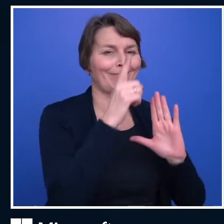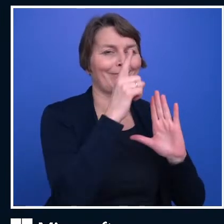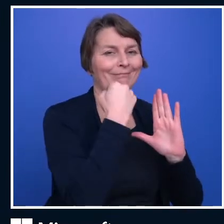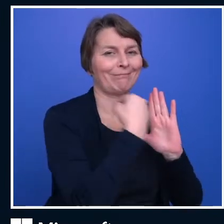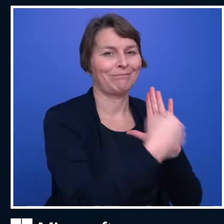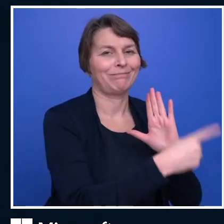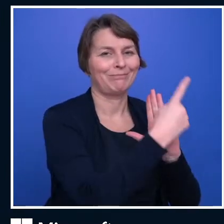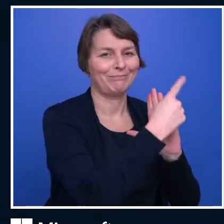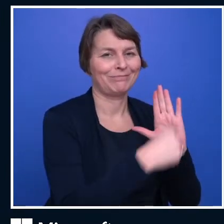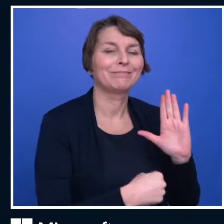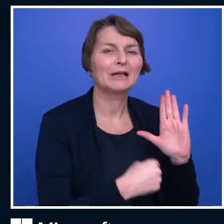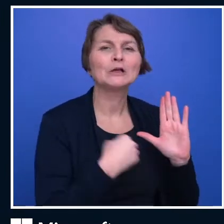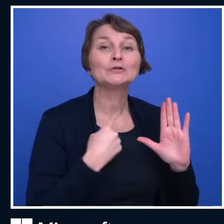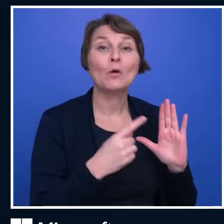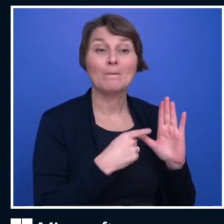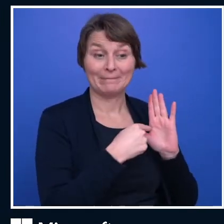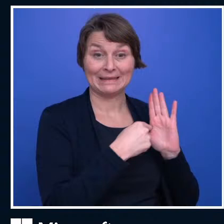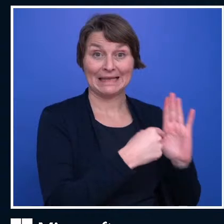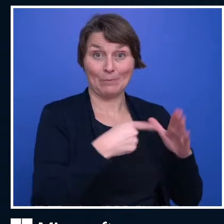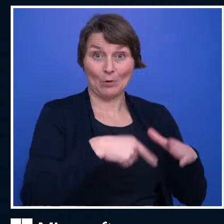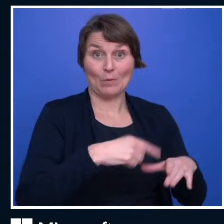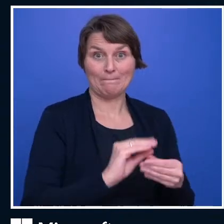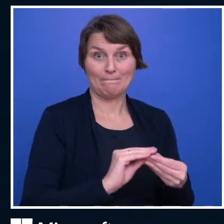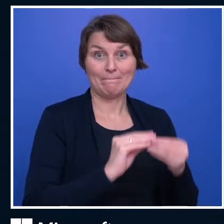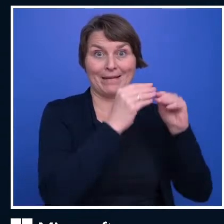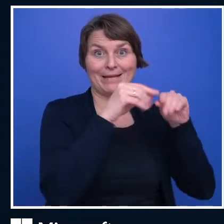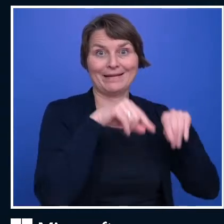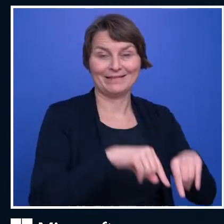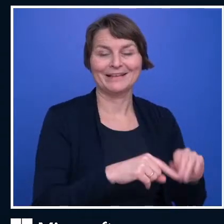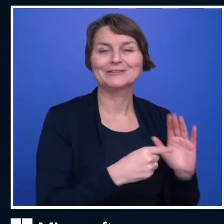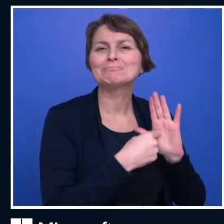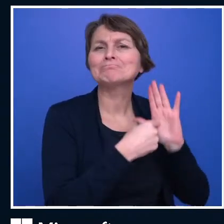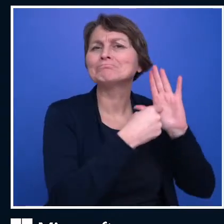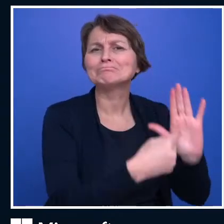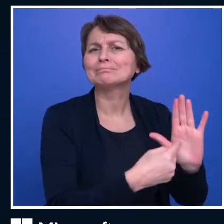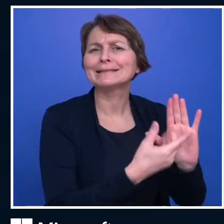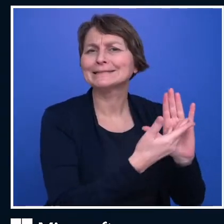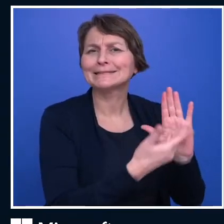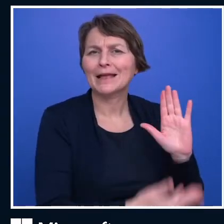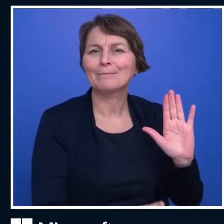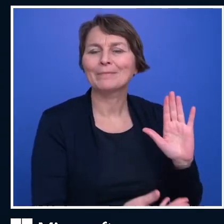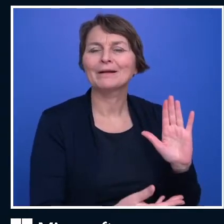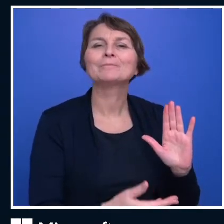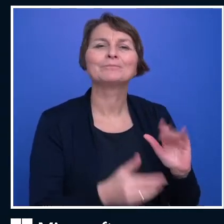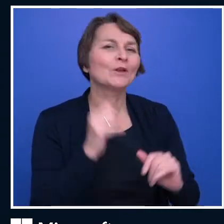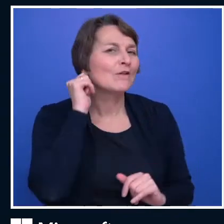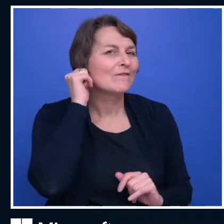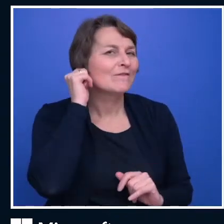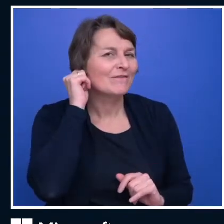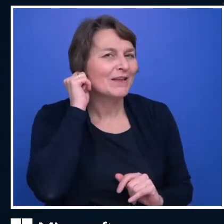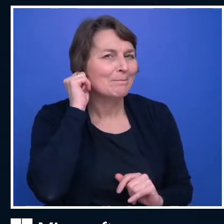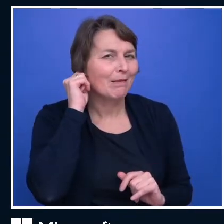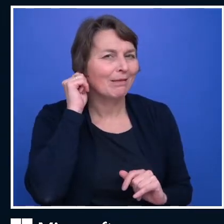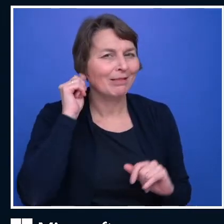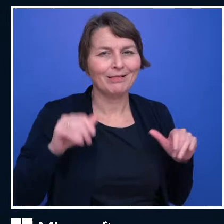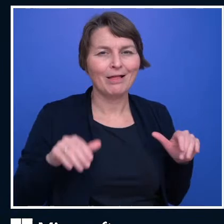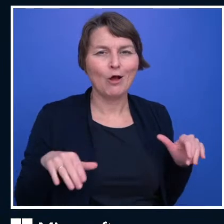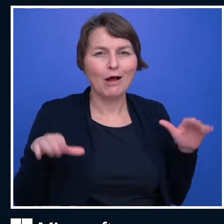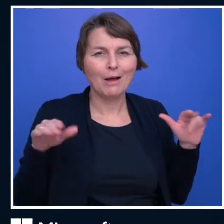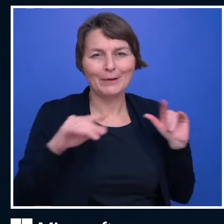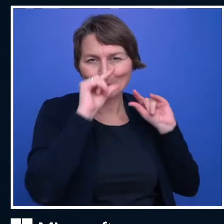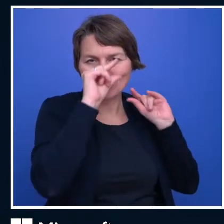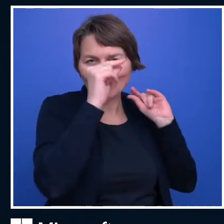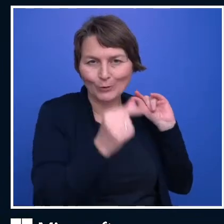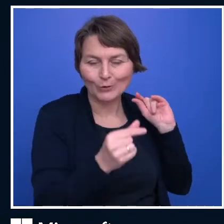this demo is that this is an example of a female rufous hummingbird, and only male hummingbirds